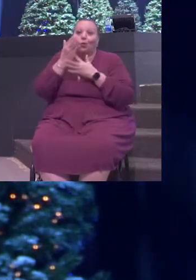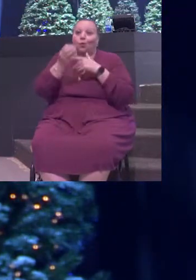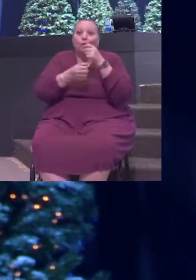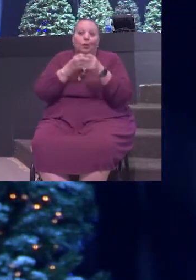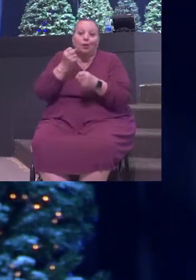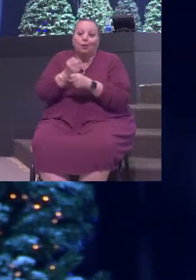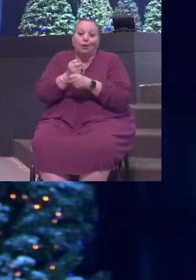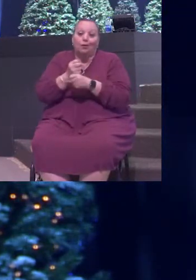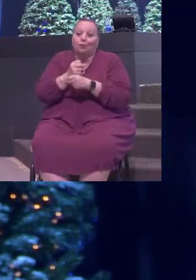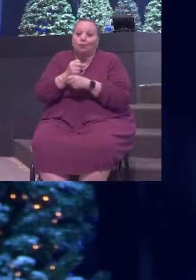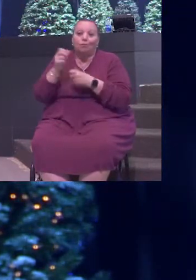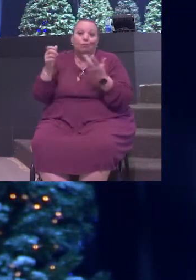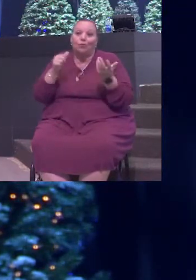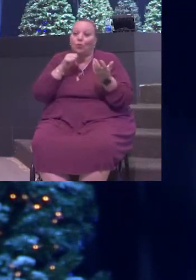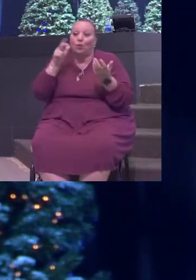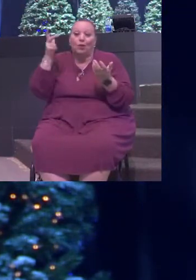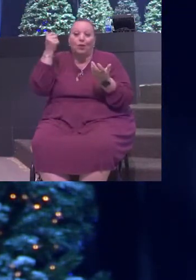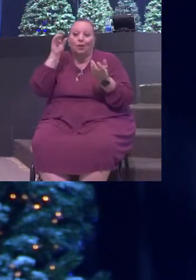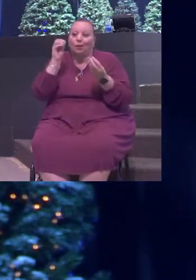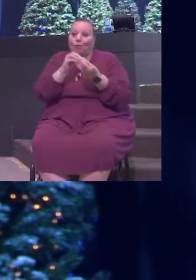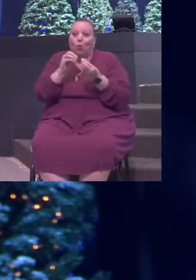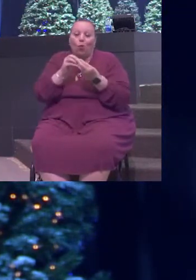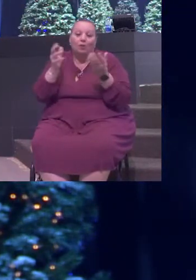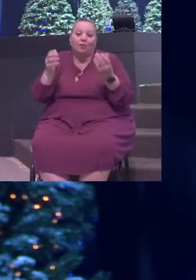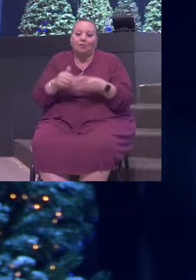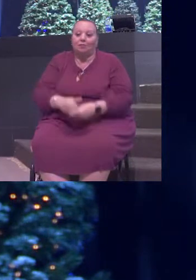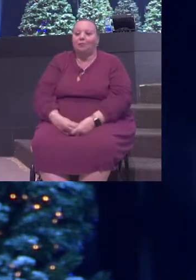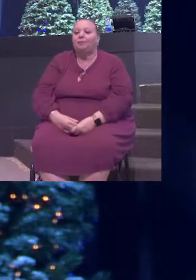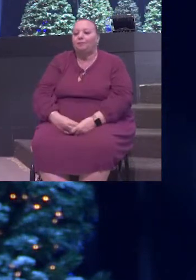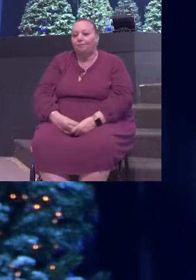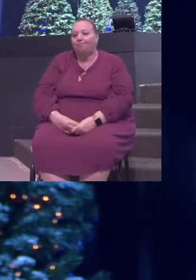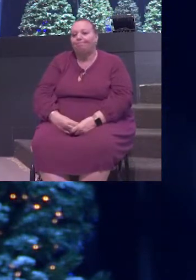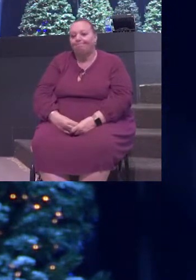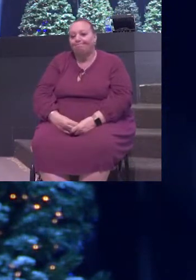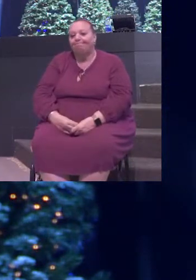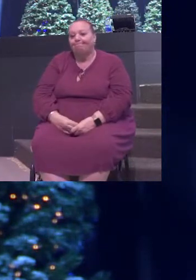years. We don't even hear it anymore.